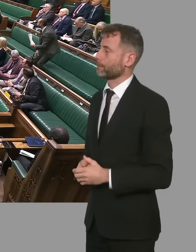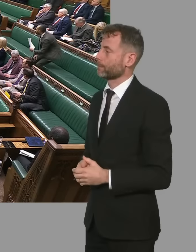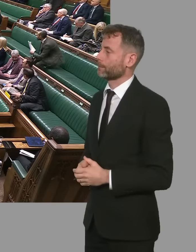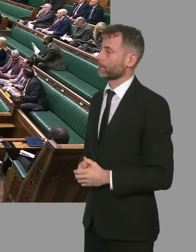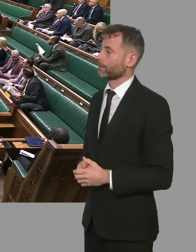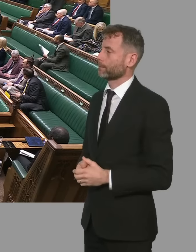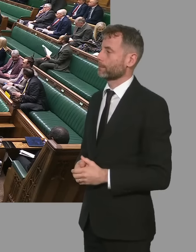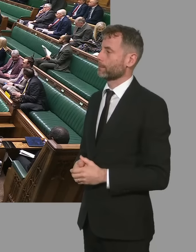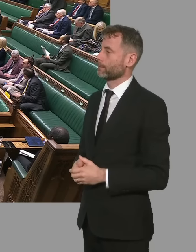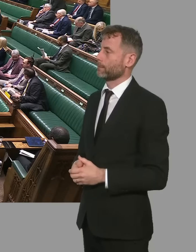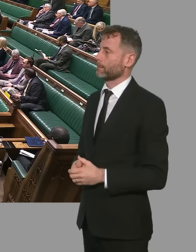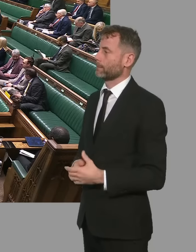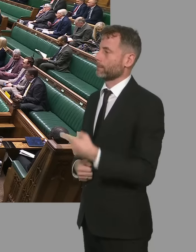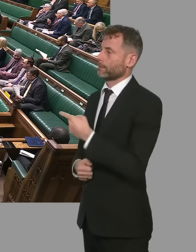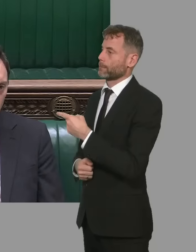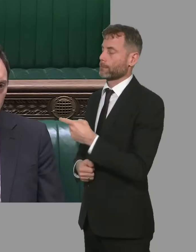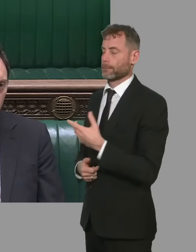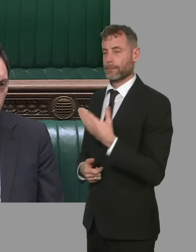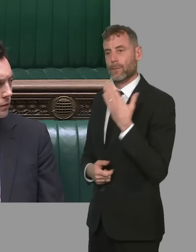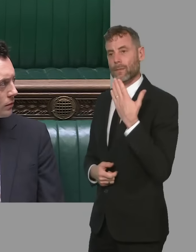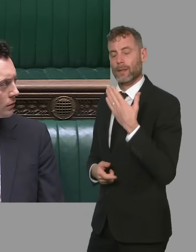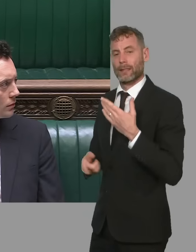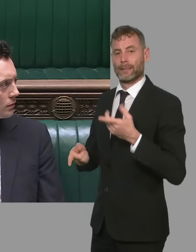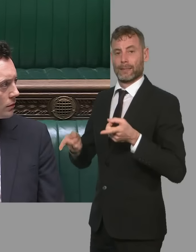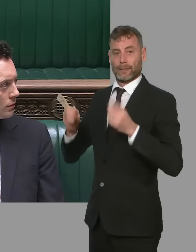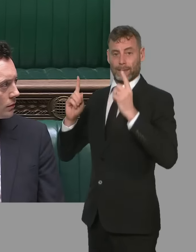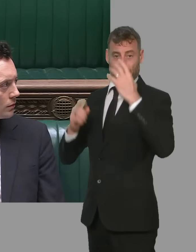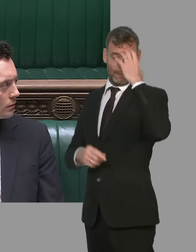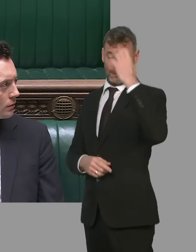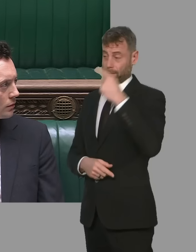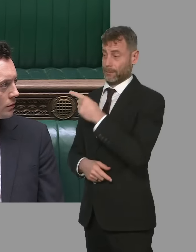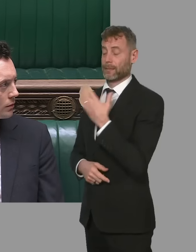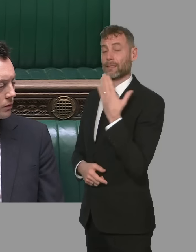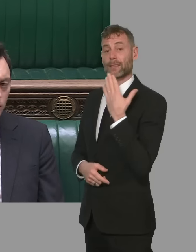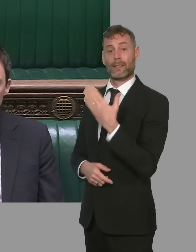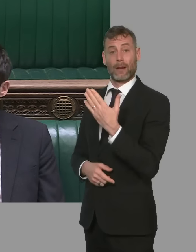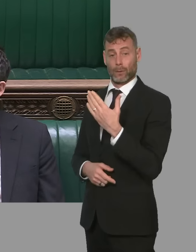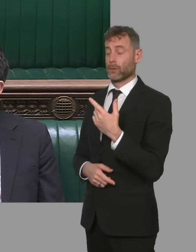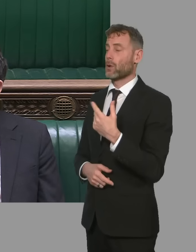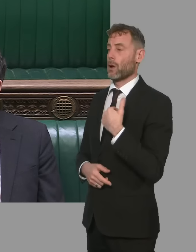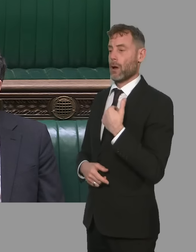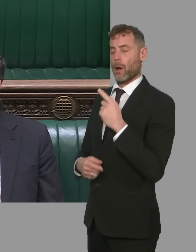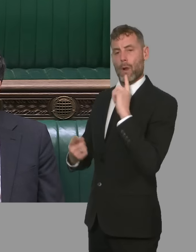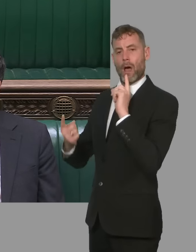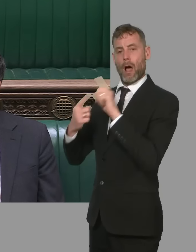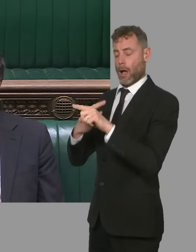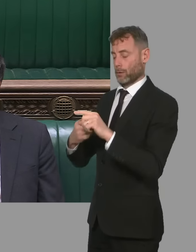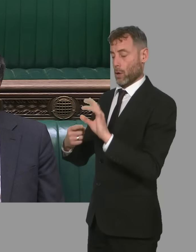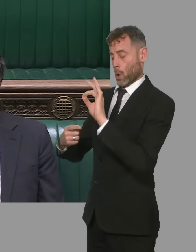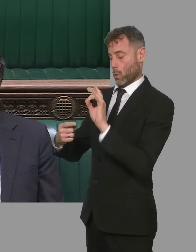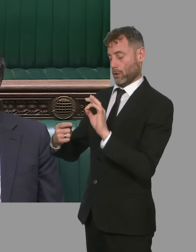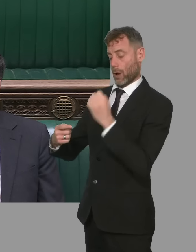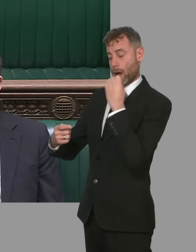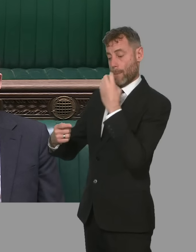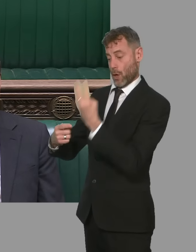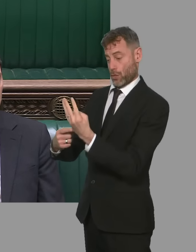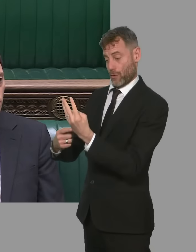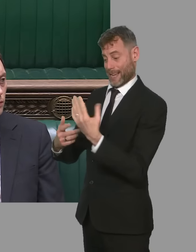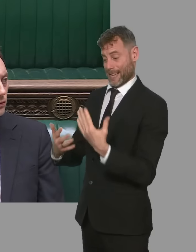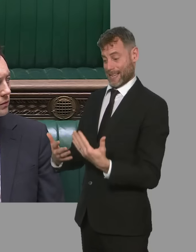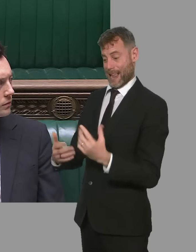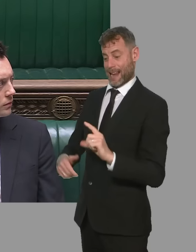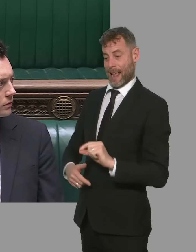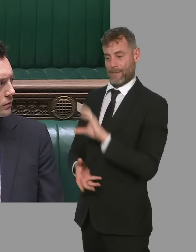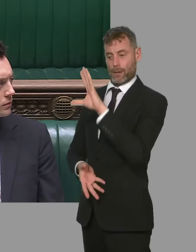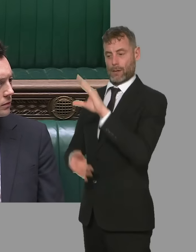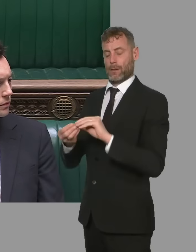indeed, Mr. Speaker. With permission, I will answer questions 3, 10 and 11 together. On the 10th of April, we will celebrate the anniversary of the